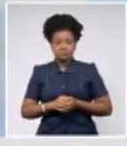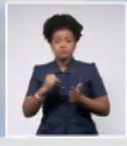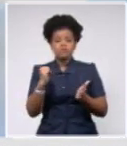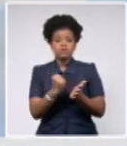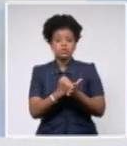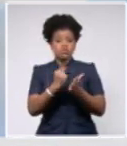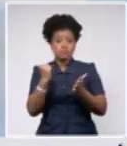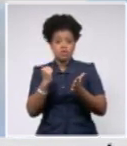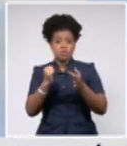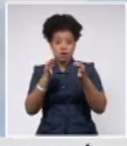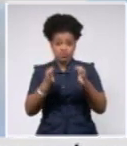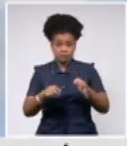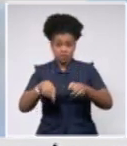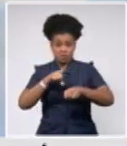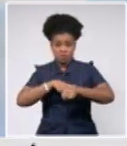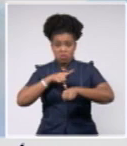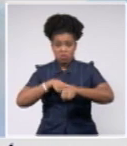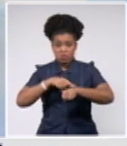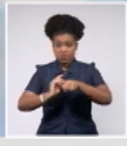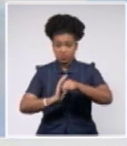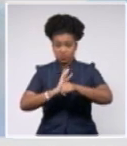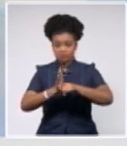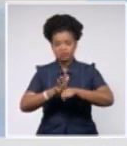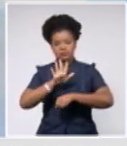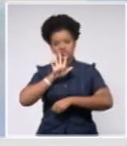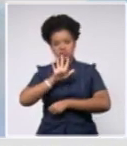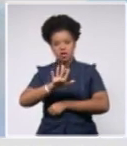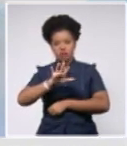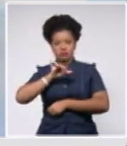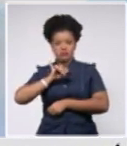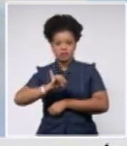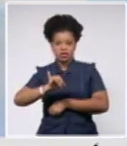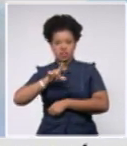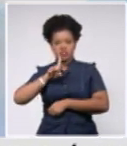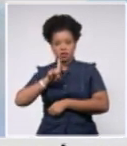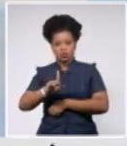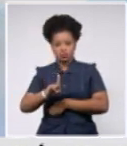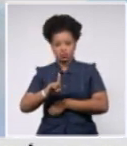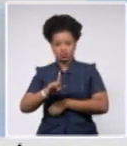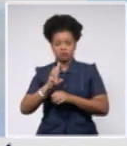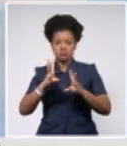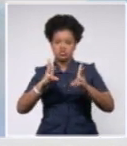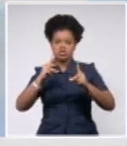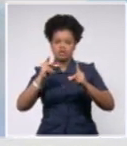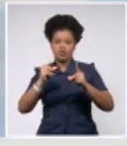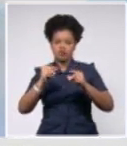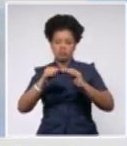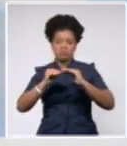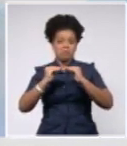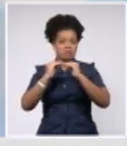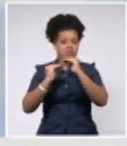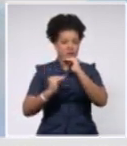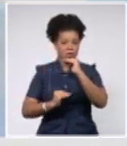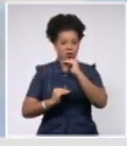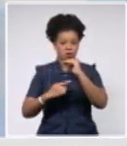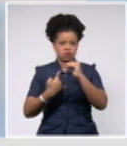1,353 suspected cases and 561 confirmed active